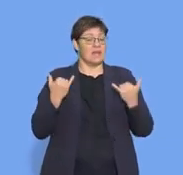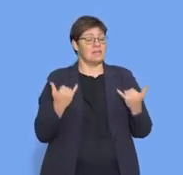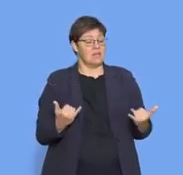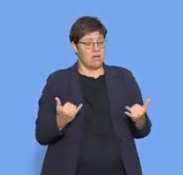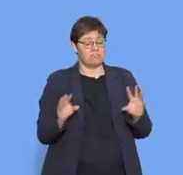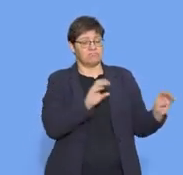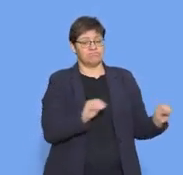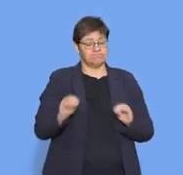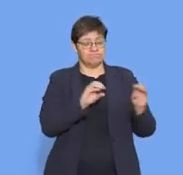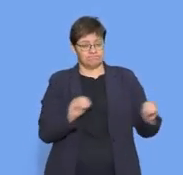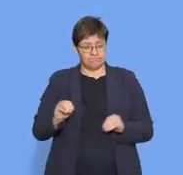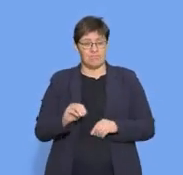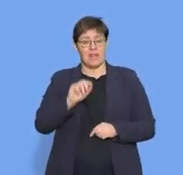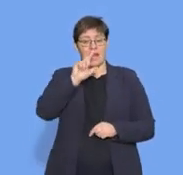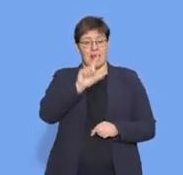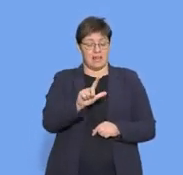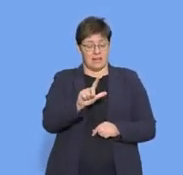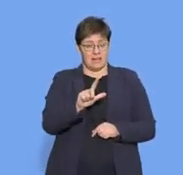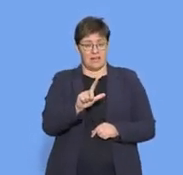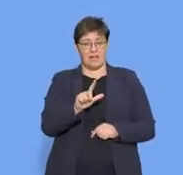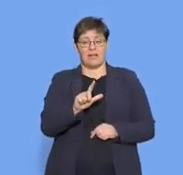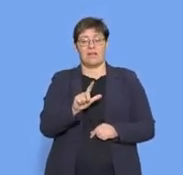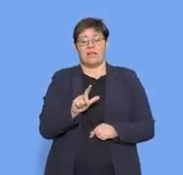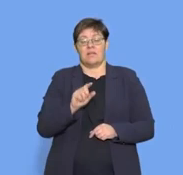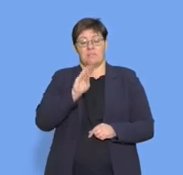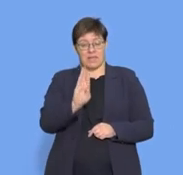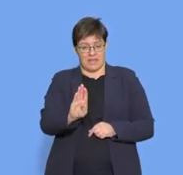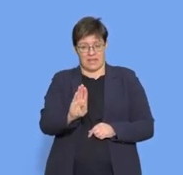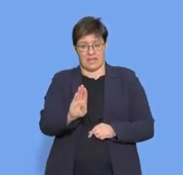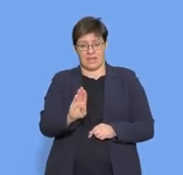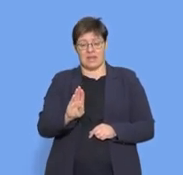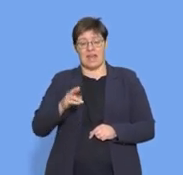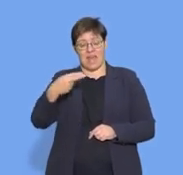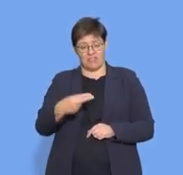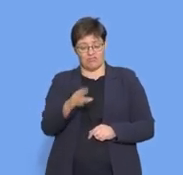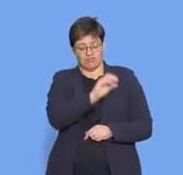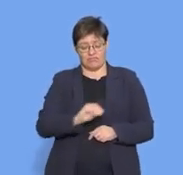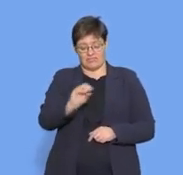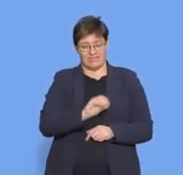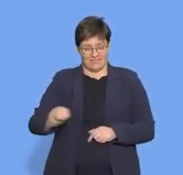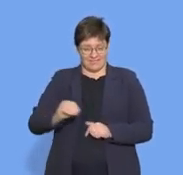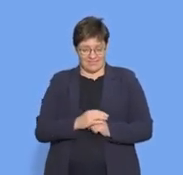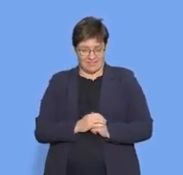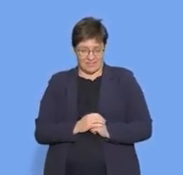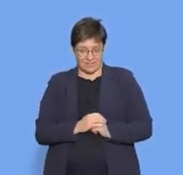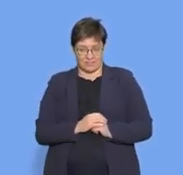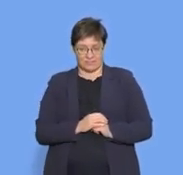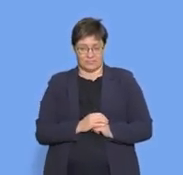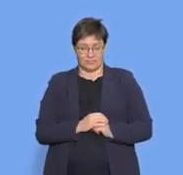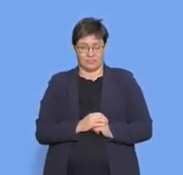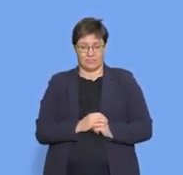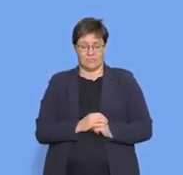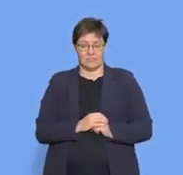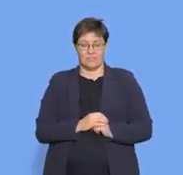So now I'm going to substitute my L, which is my length, my B, which is my breadth, and my H, which is my